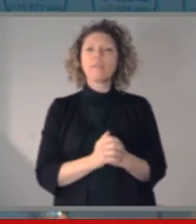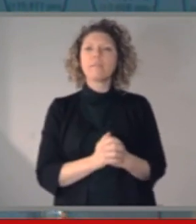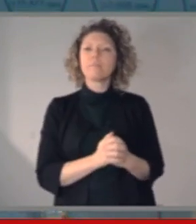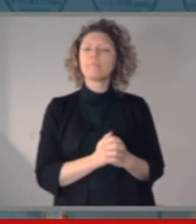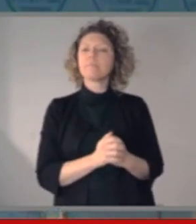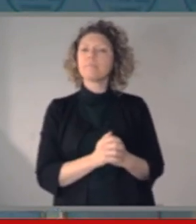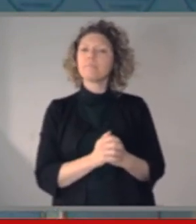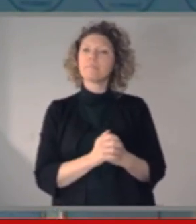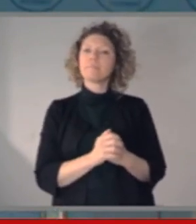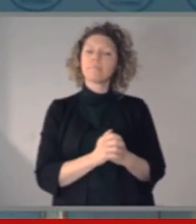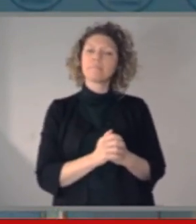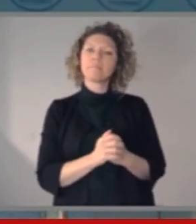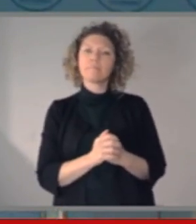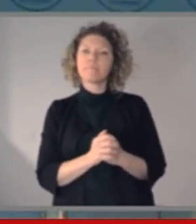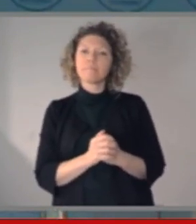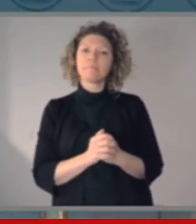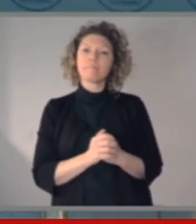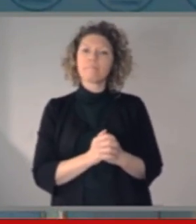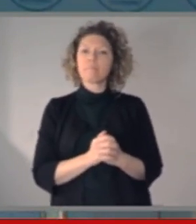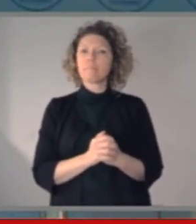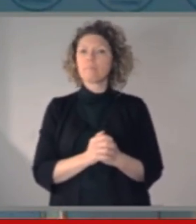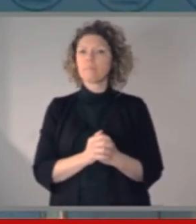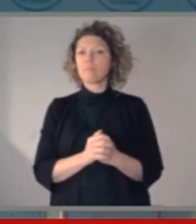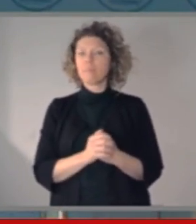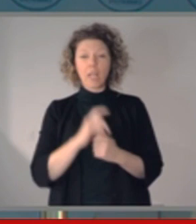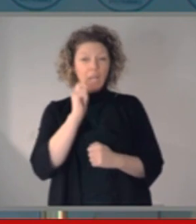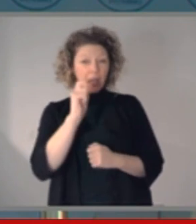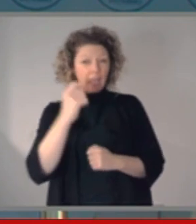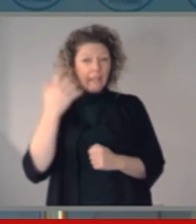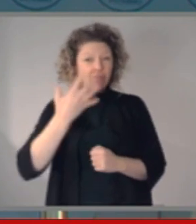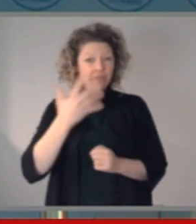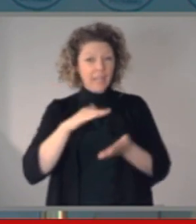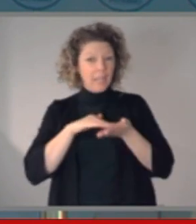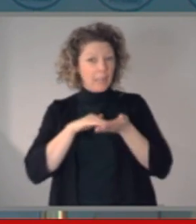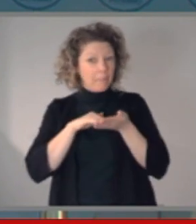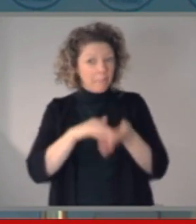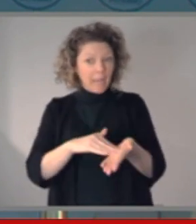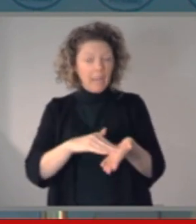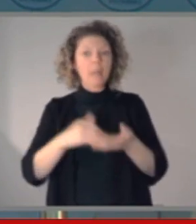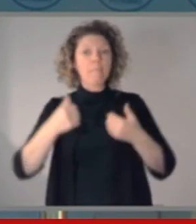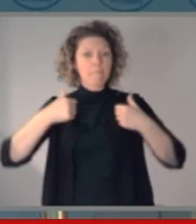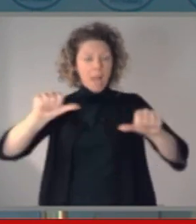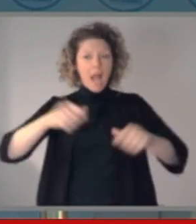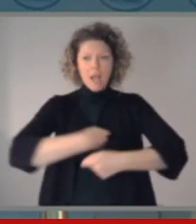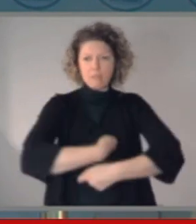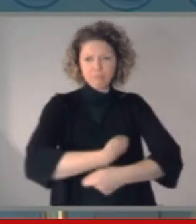you're already seeing. So you can see we're just shy of 15 million when it comes to the overall number of doses delivered around